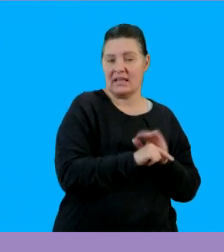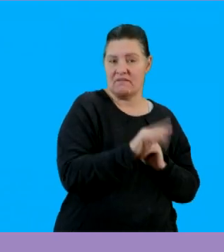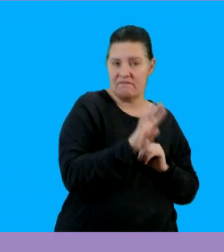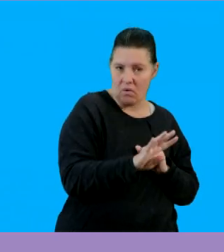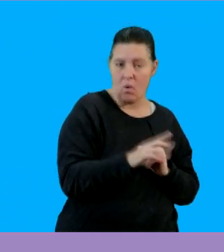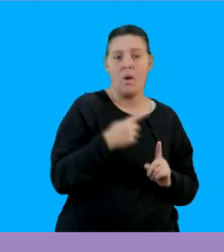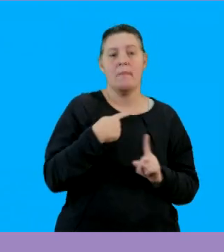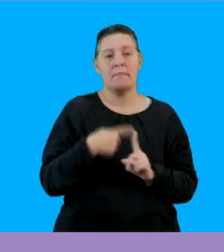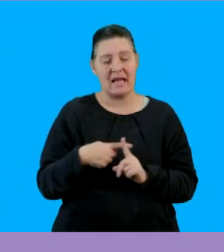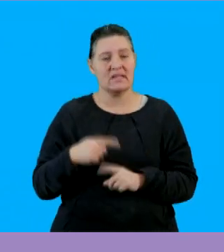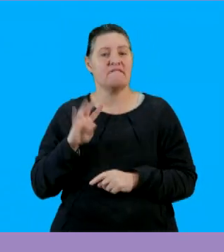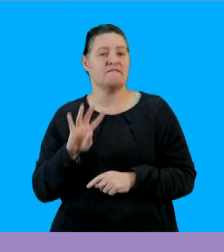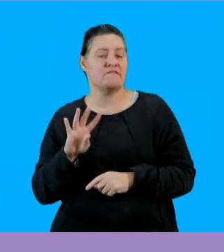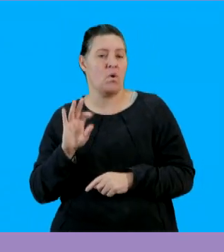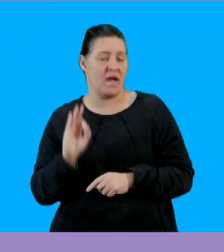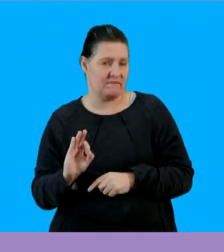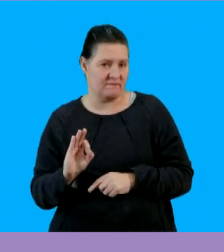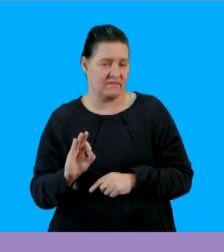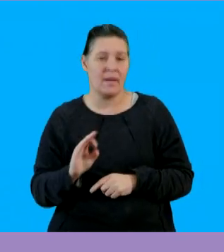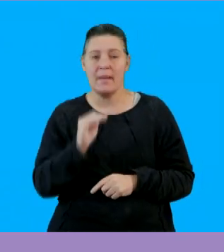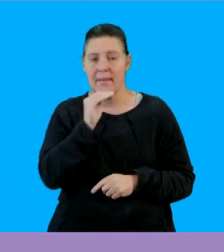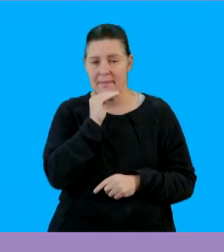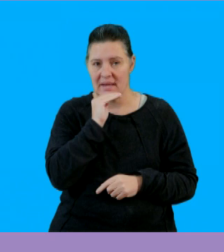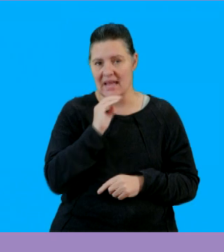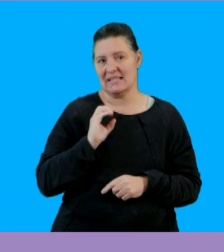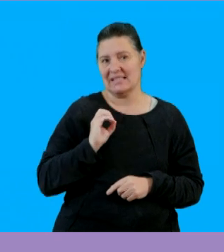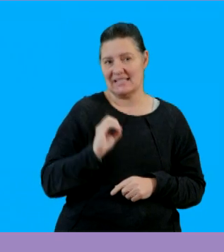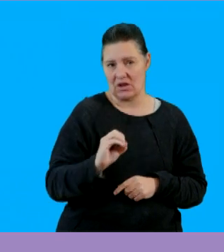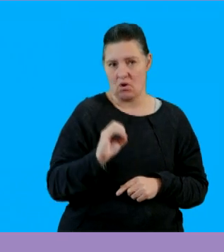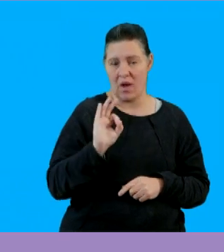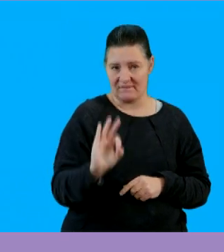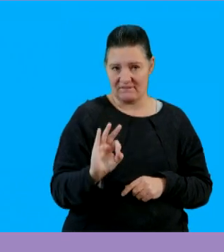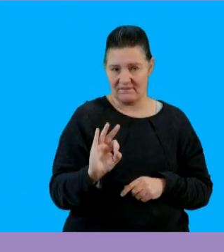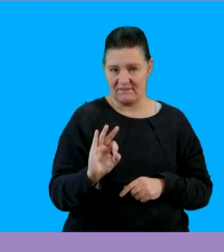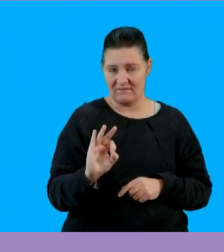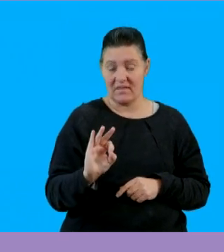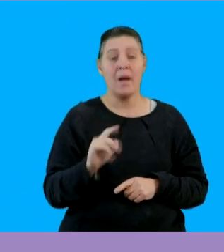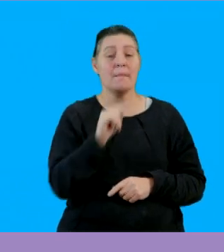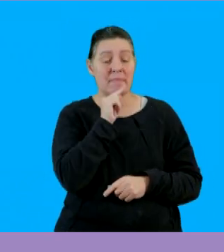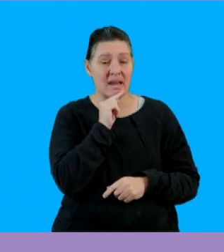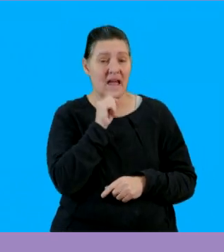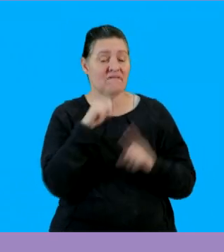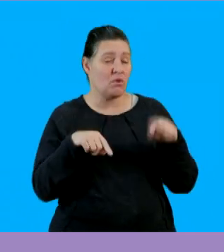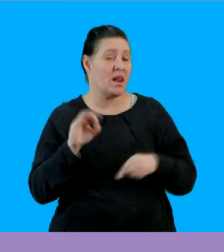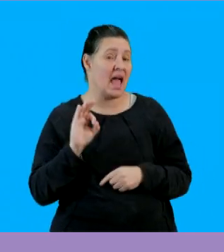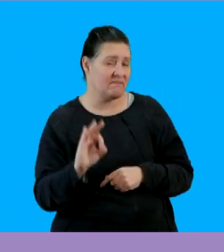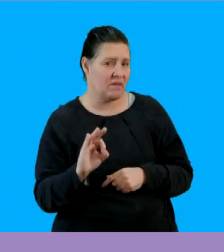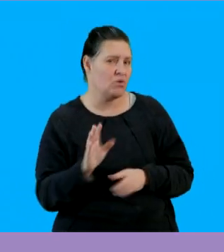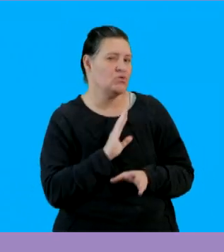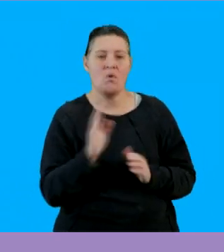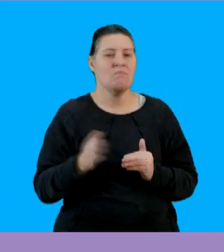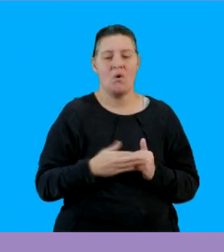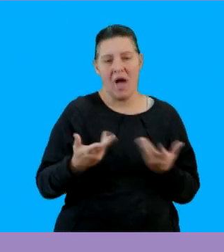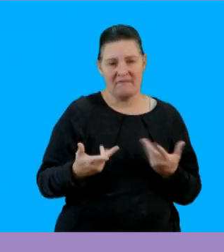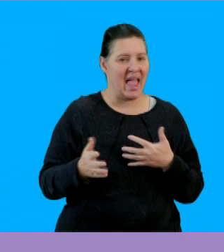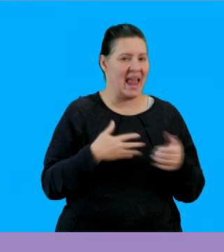we have a negative 4f plus a 4f, and that gives us a 0f. So with the variable